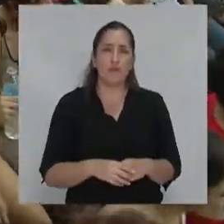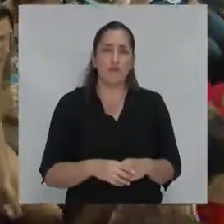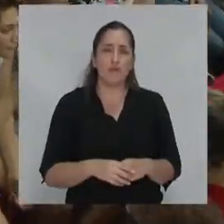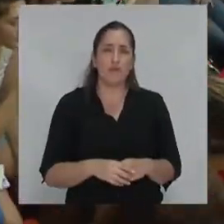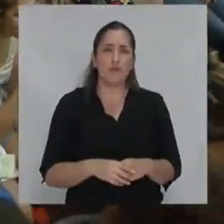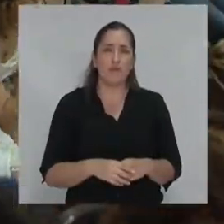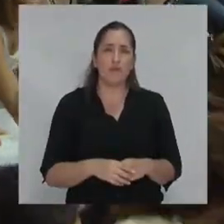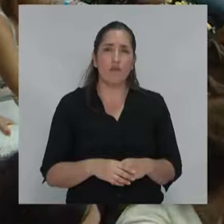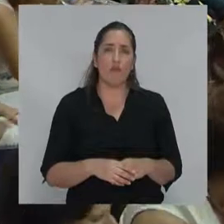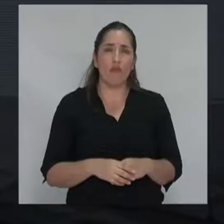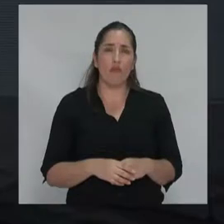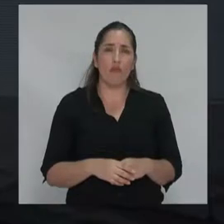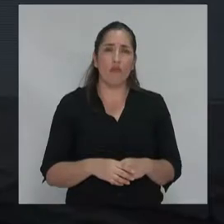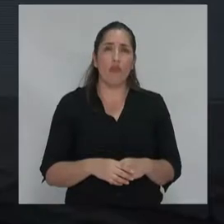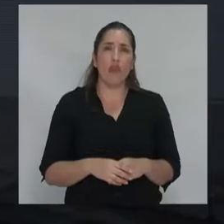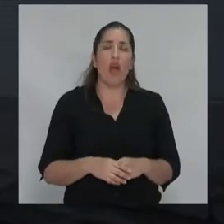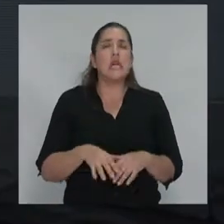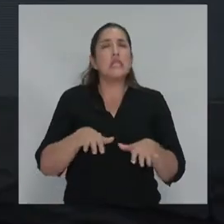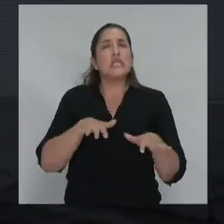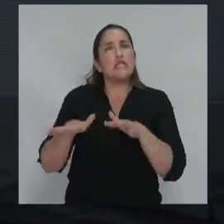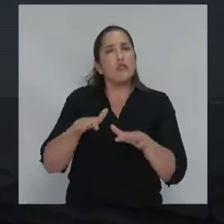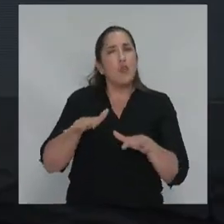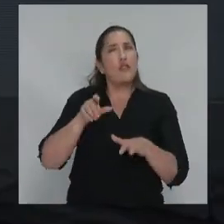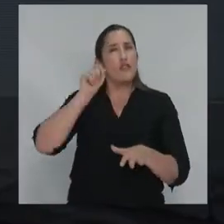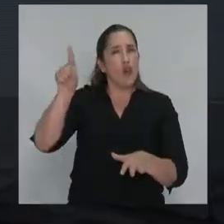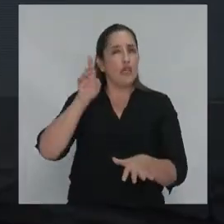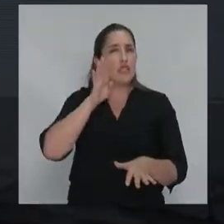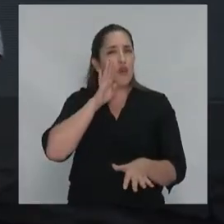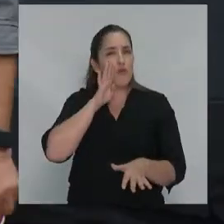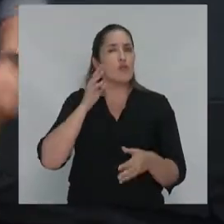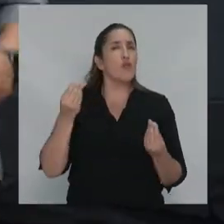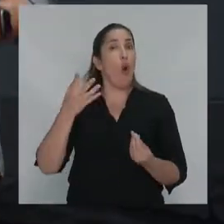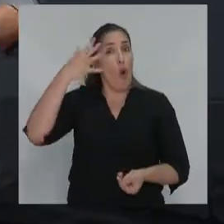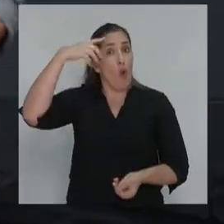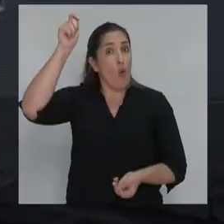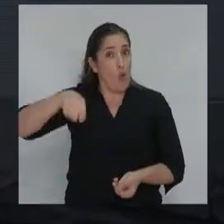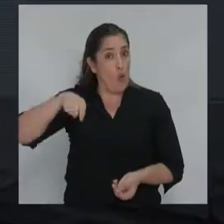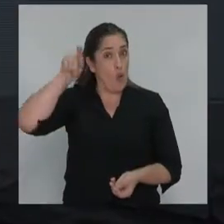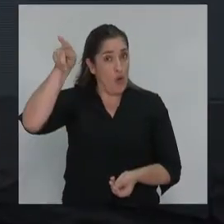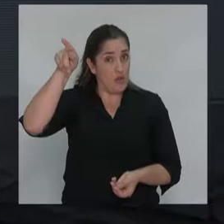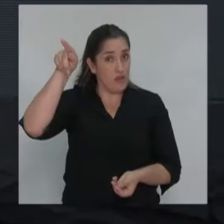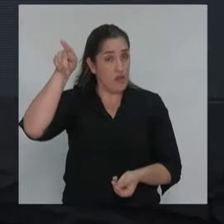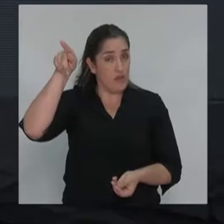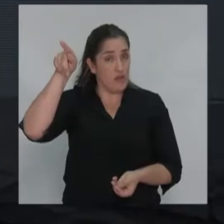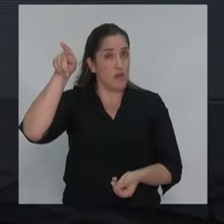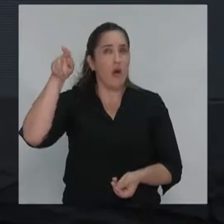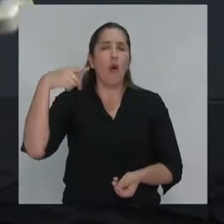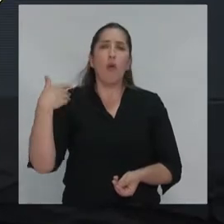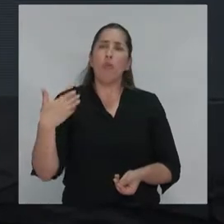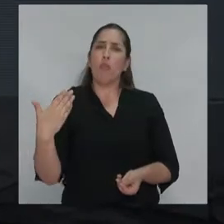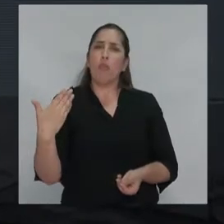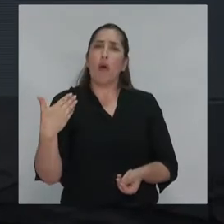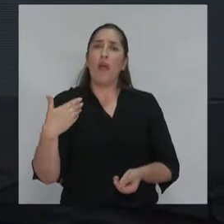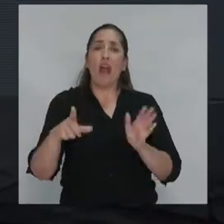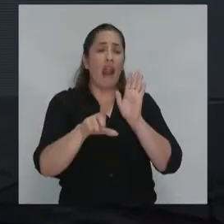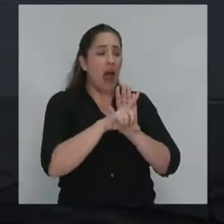Supreme Court threw out the election in 2000 and gave it to Bush. But for us, it's not just the judiciary. It's how the